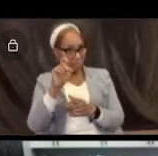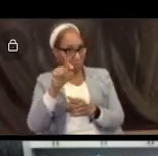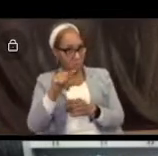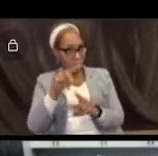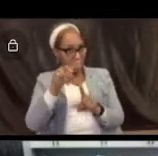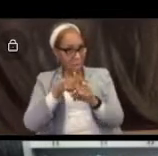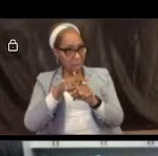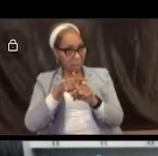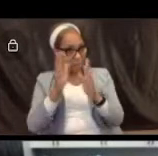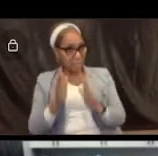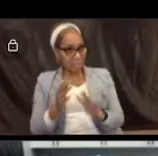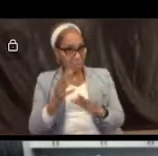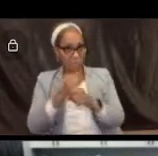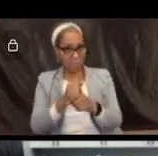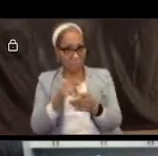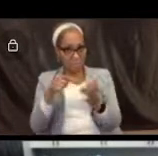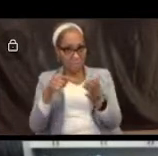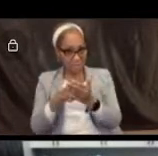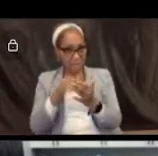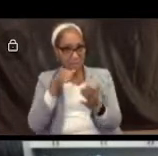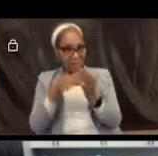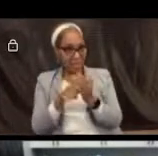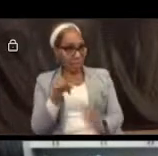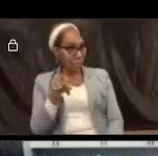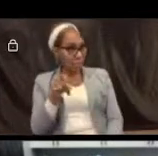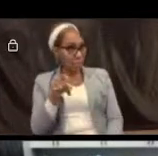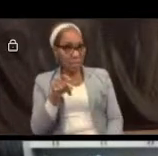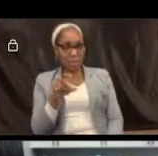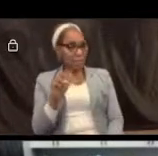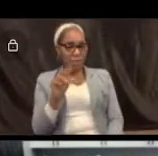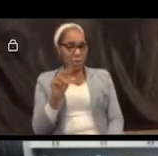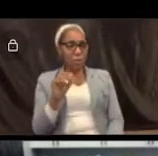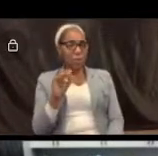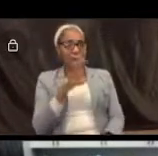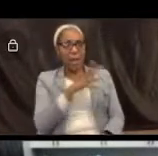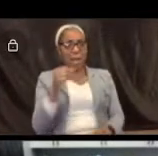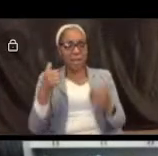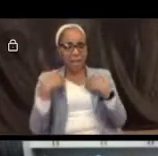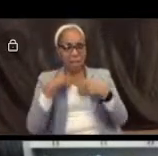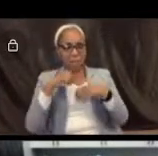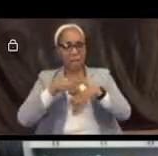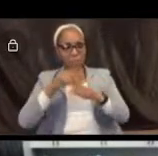receive this letter and had a time to review it?